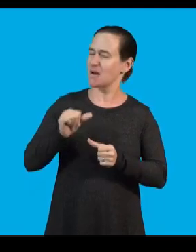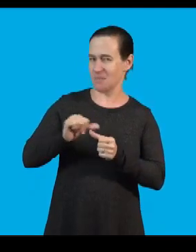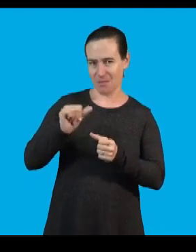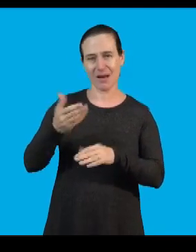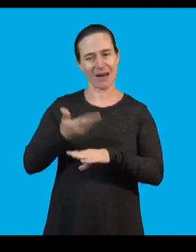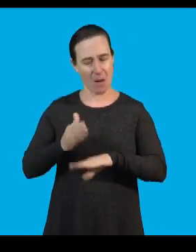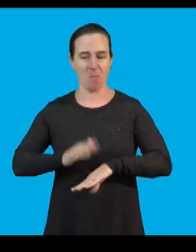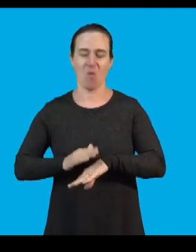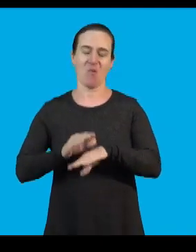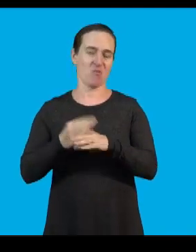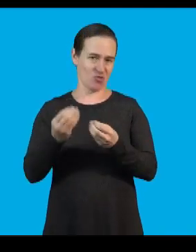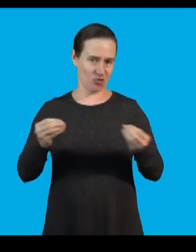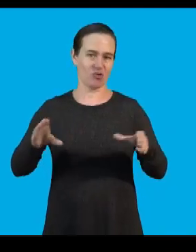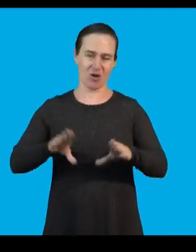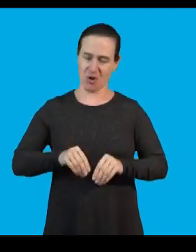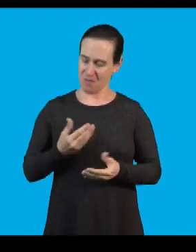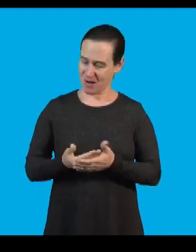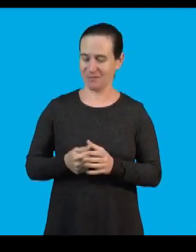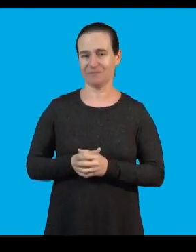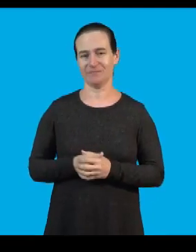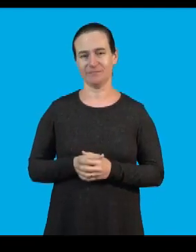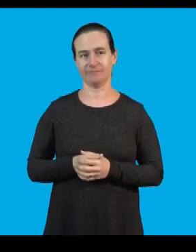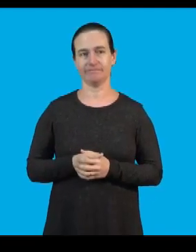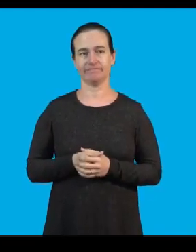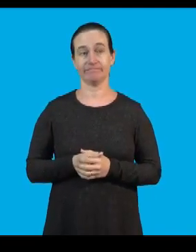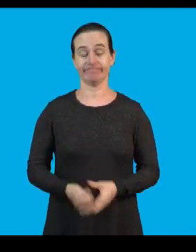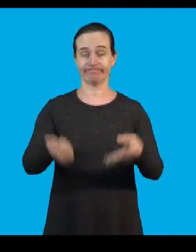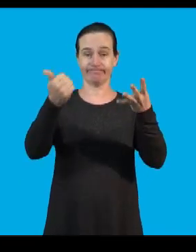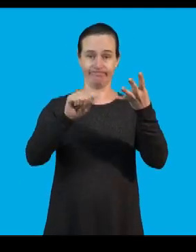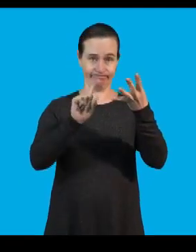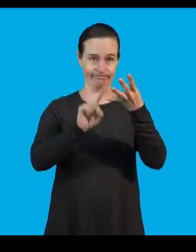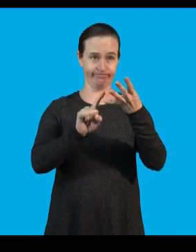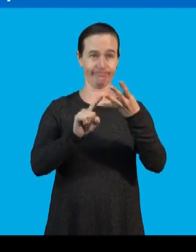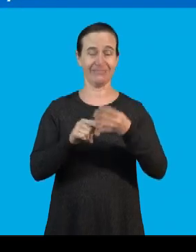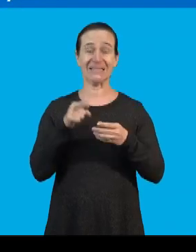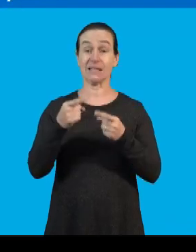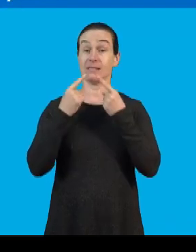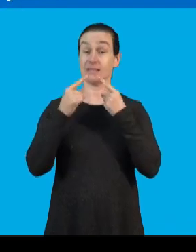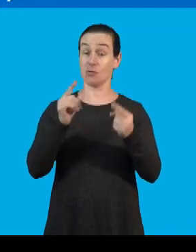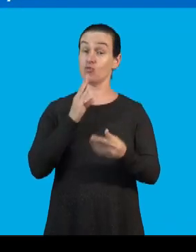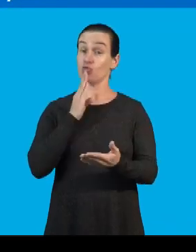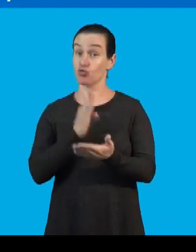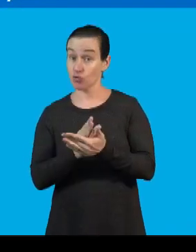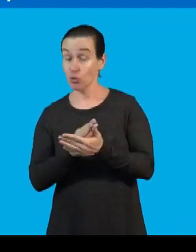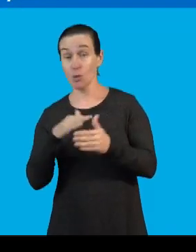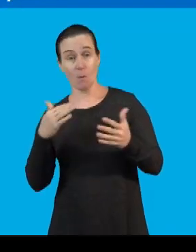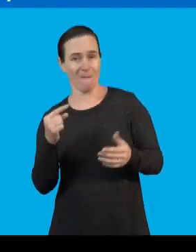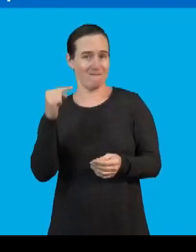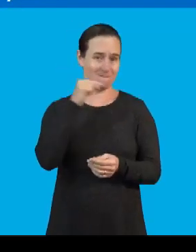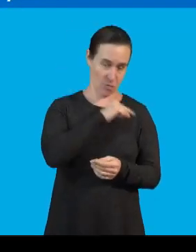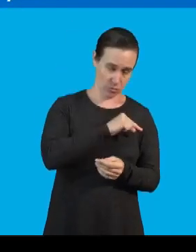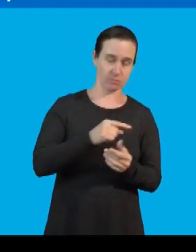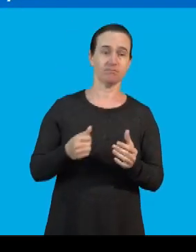adopting is too small. They can do a little bit more. Okay, we're moving on to